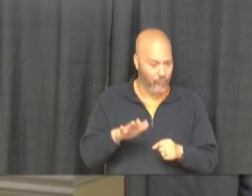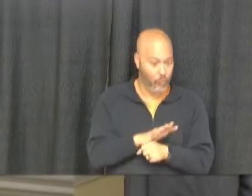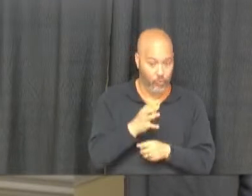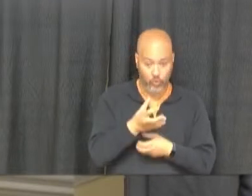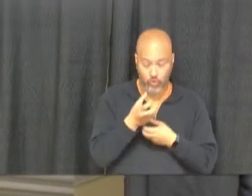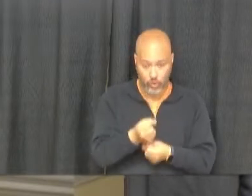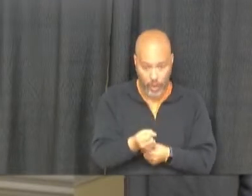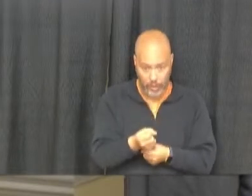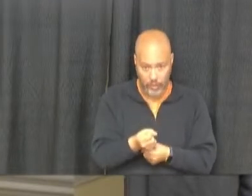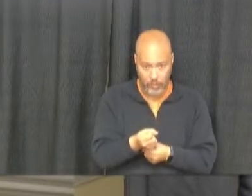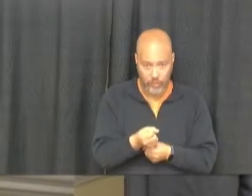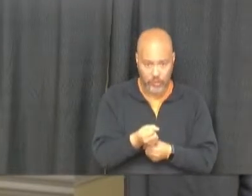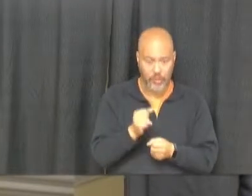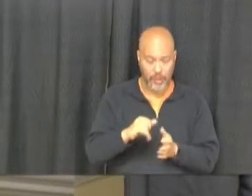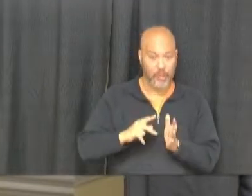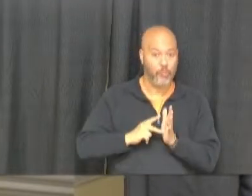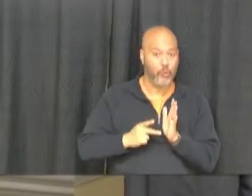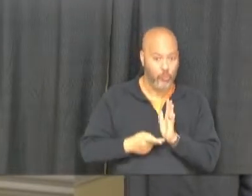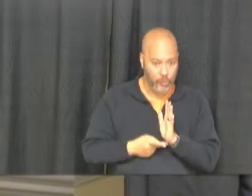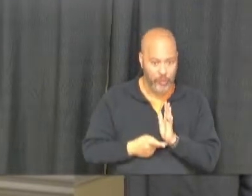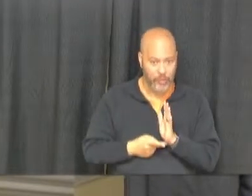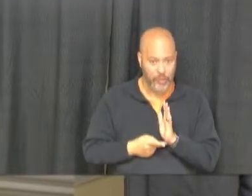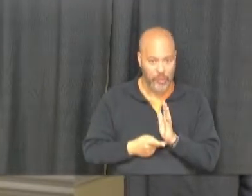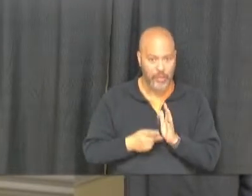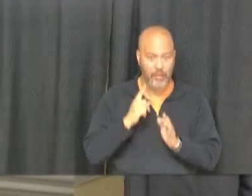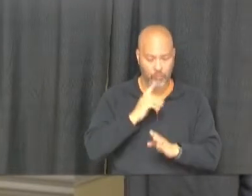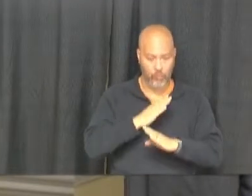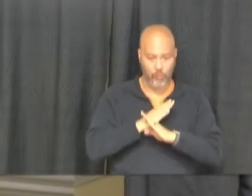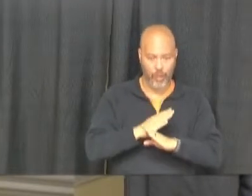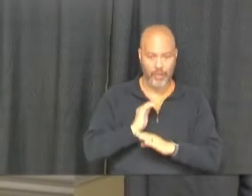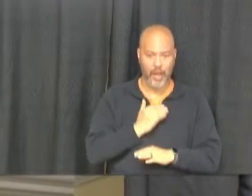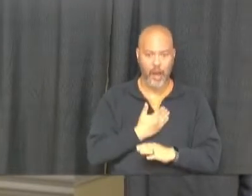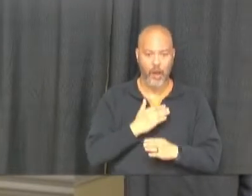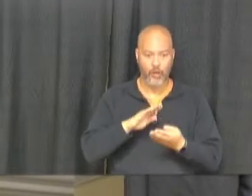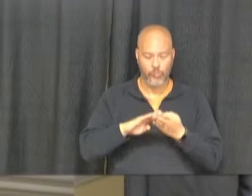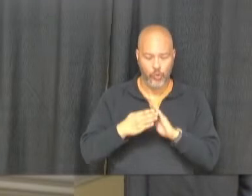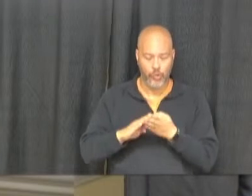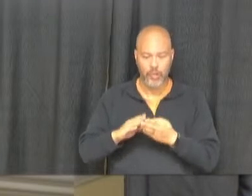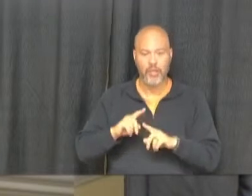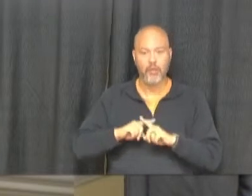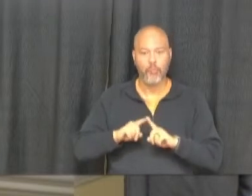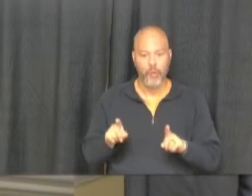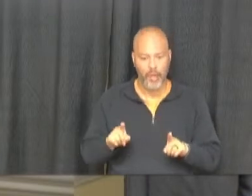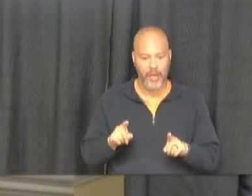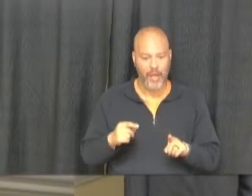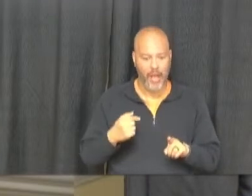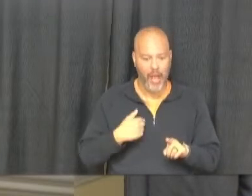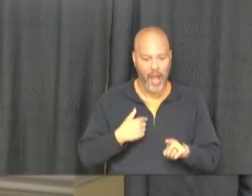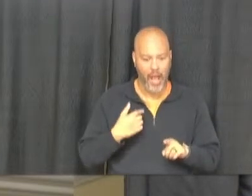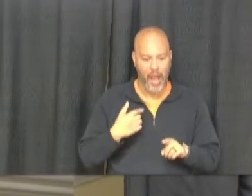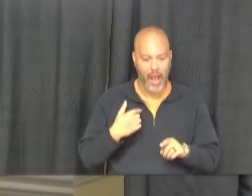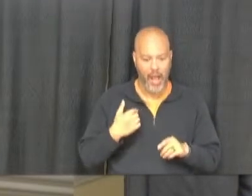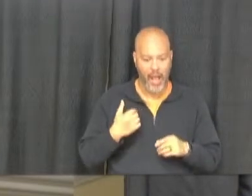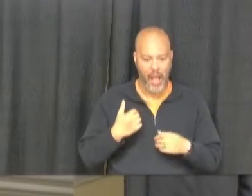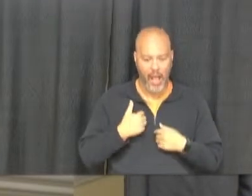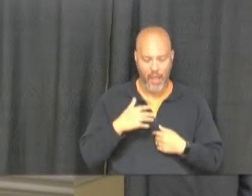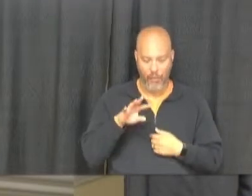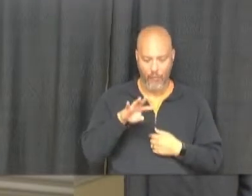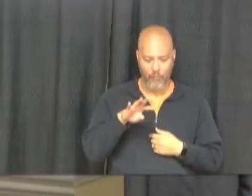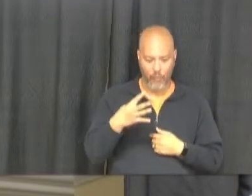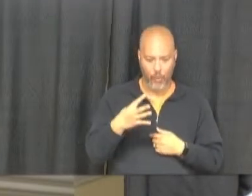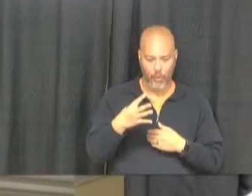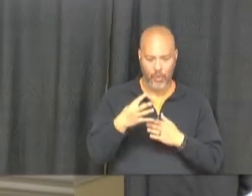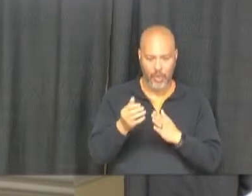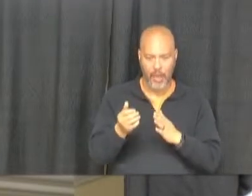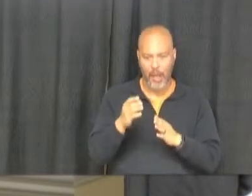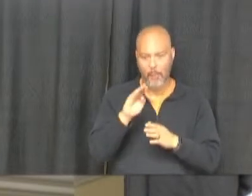trust that the intent is stated to protect our communities, but I have Fourth Amendment concerns for this